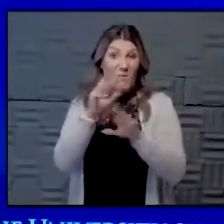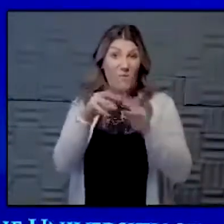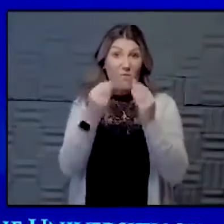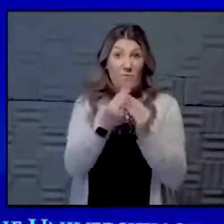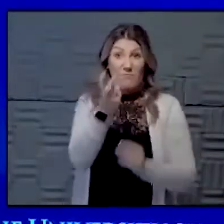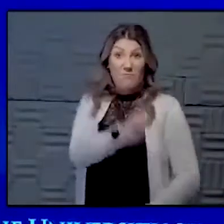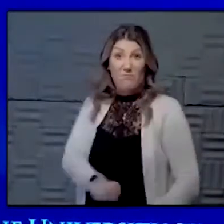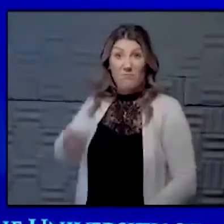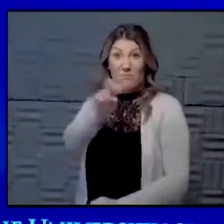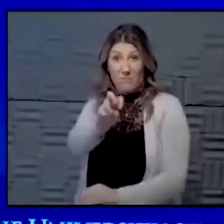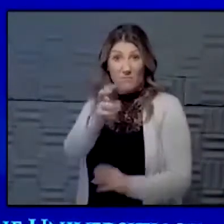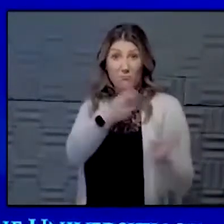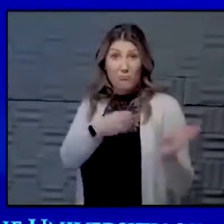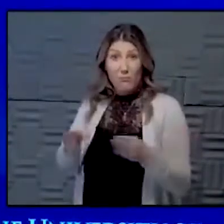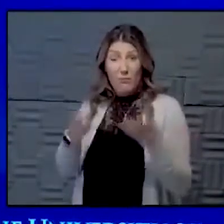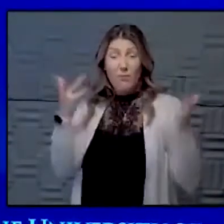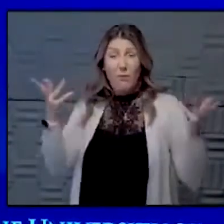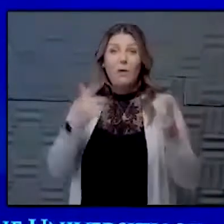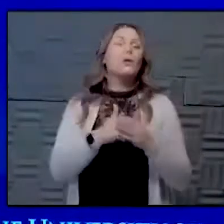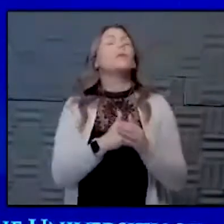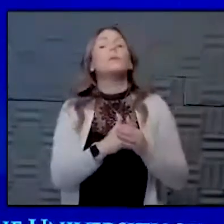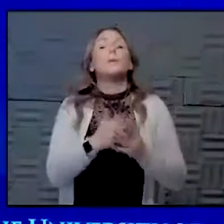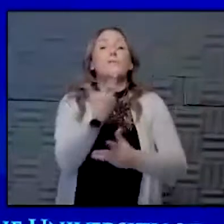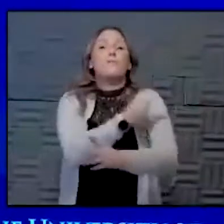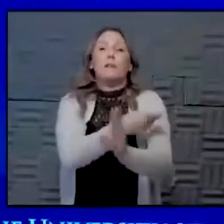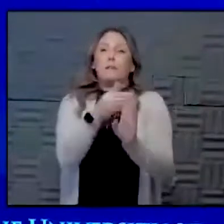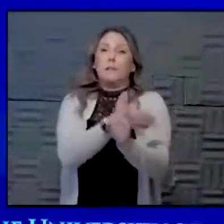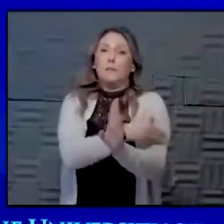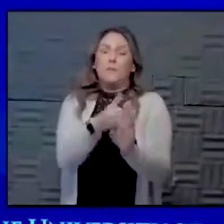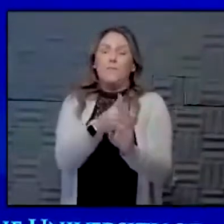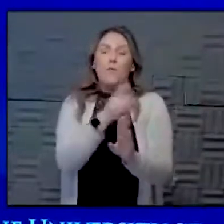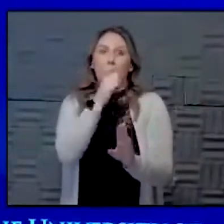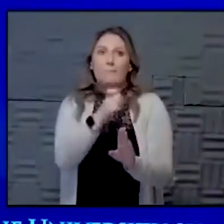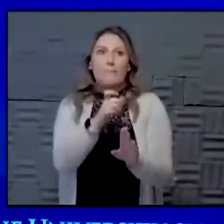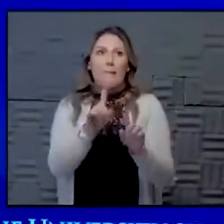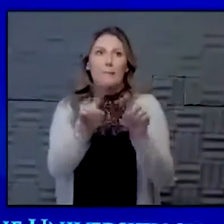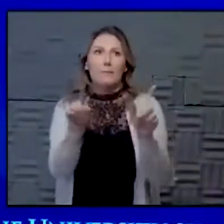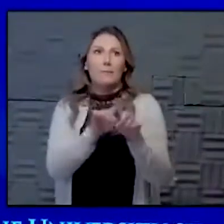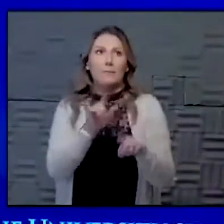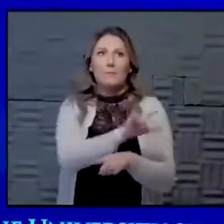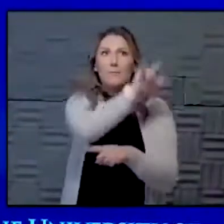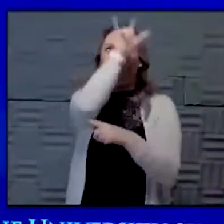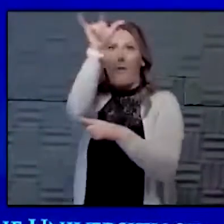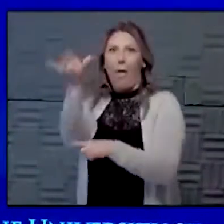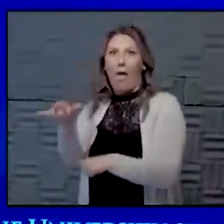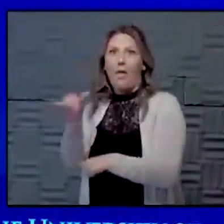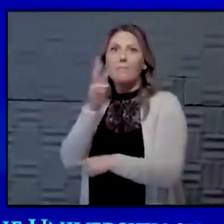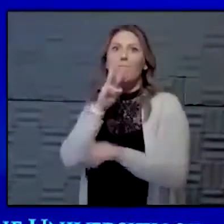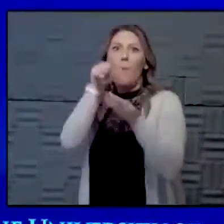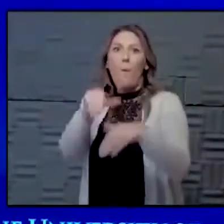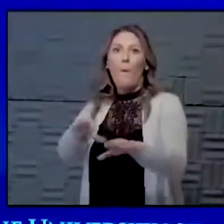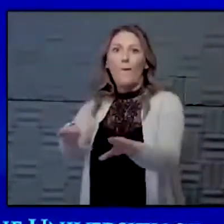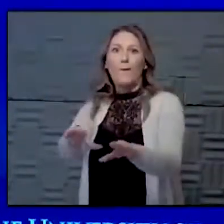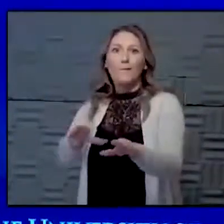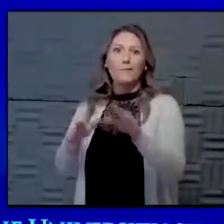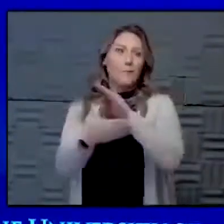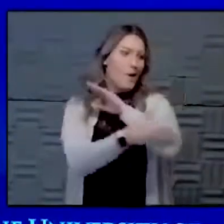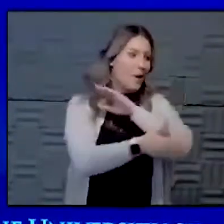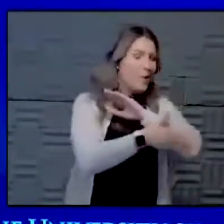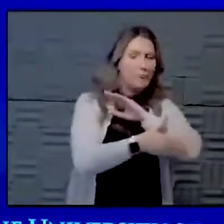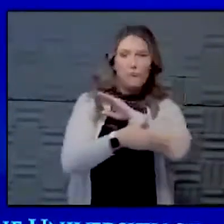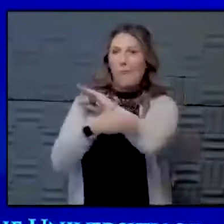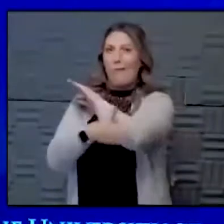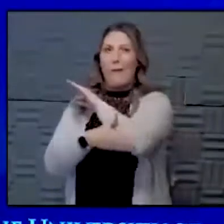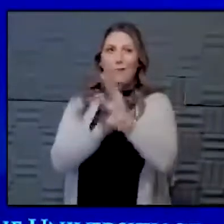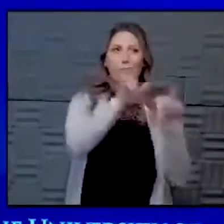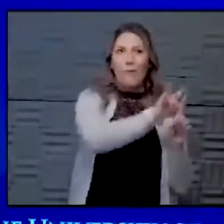you go, and once you've been going, I don't really think there's a lot of difference flying across the ocean than there is flying across the country, and so that just